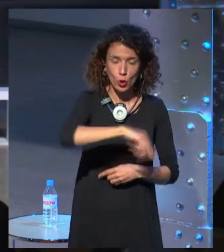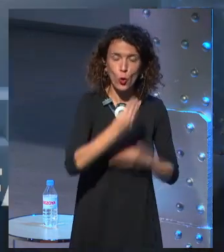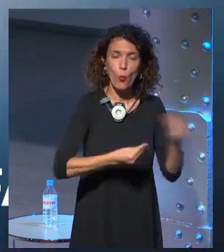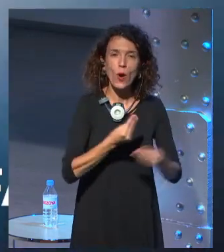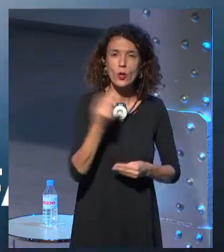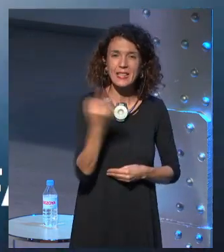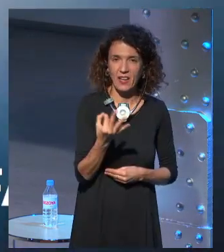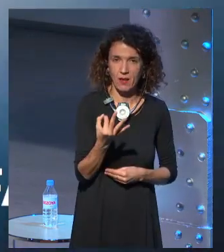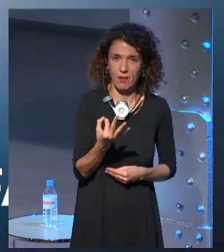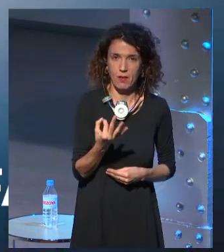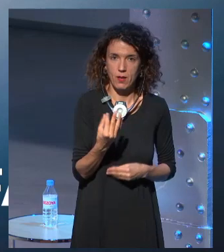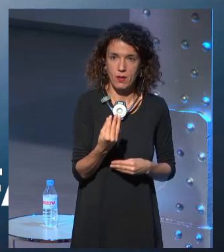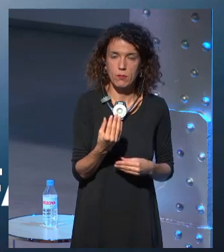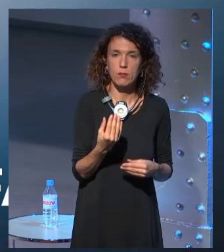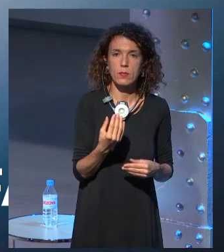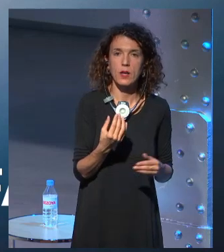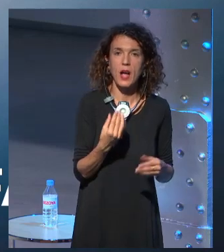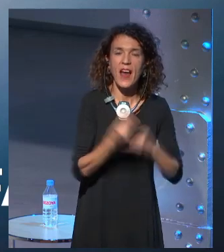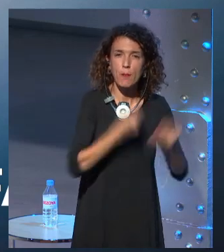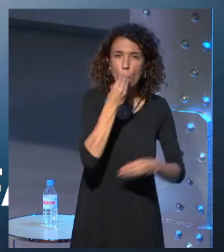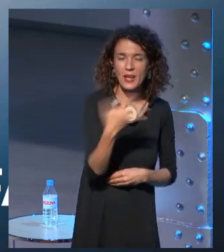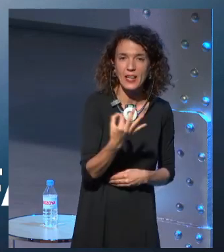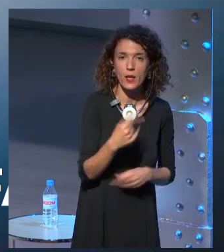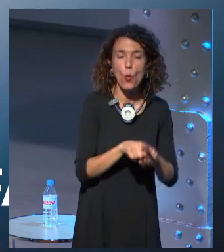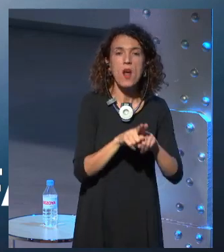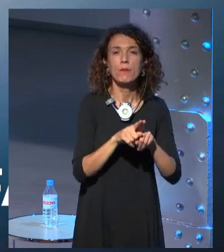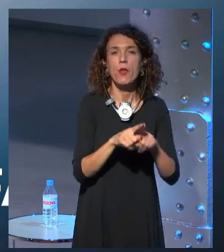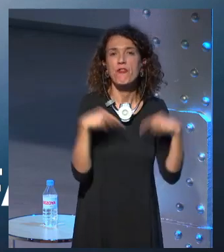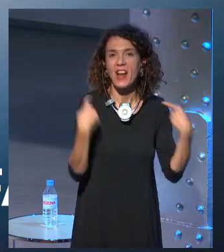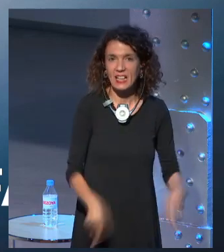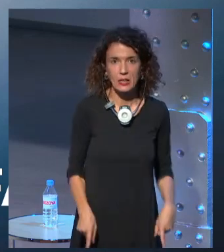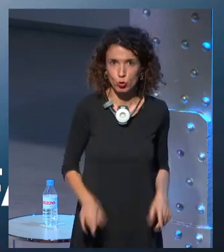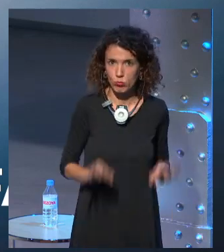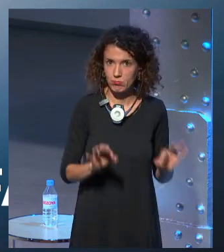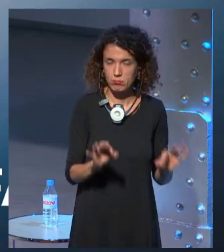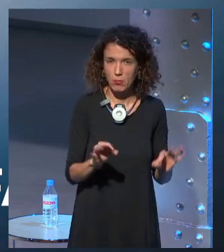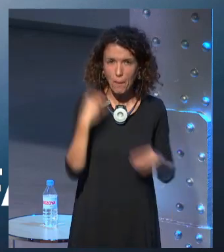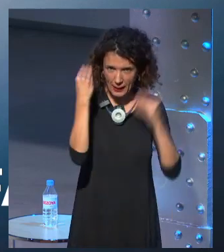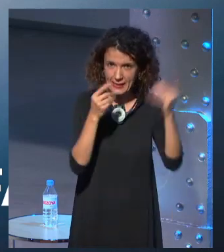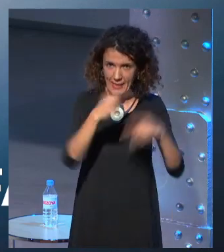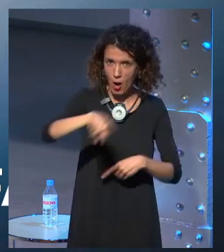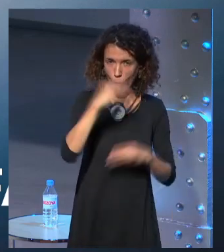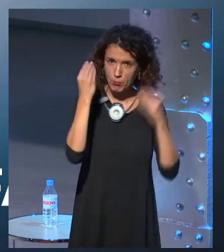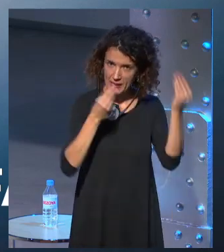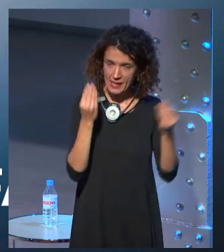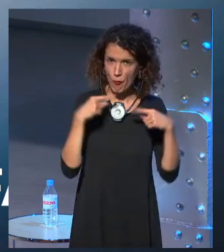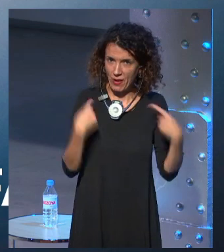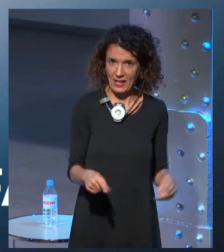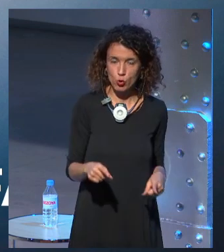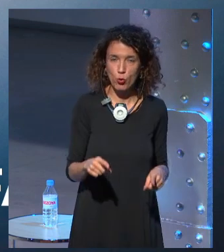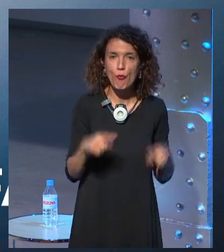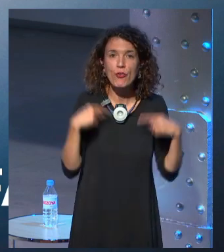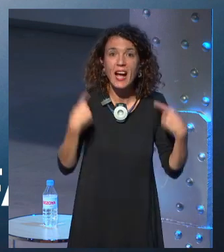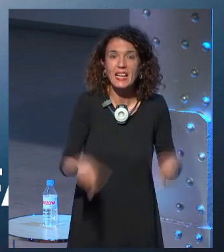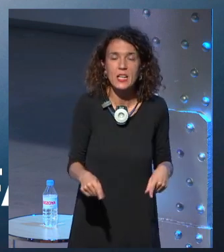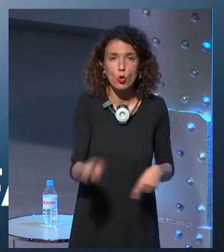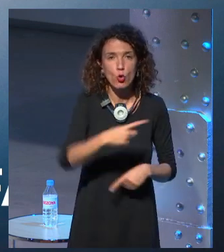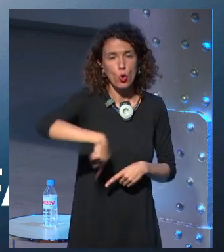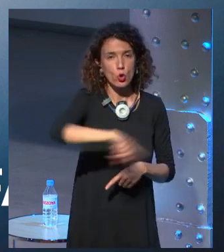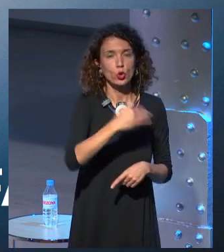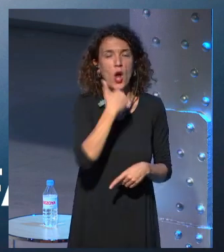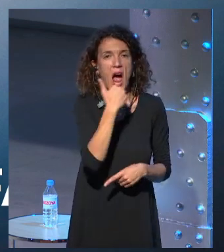We're really good at failure. Right? Think about it. Failure is something that we do particularly